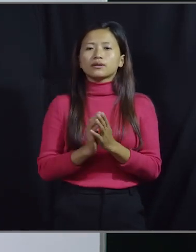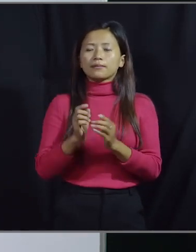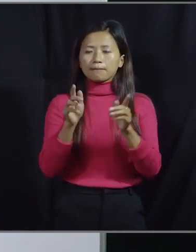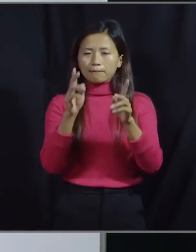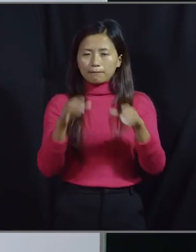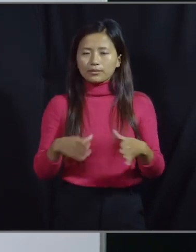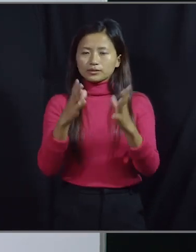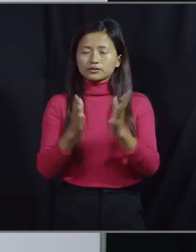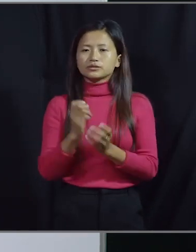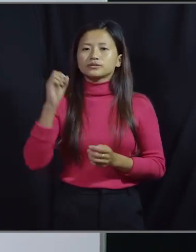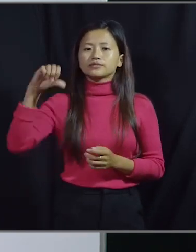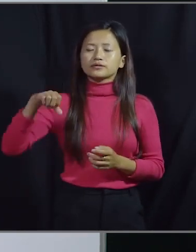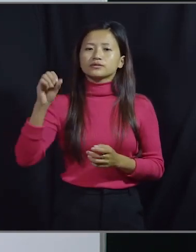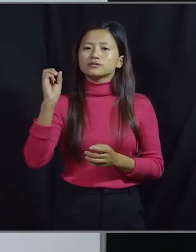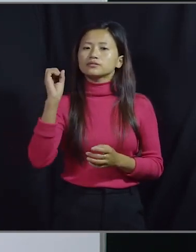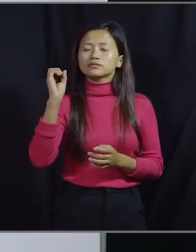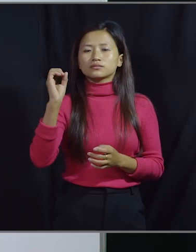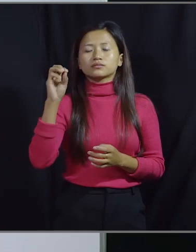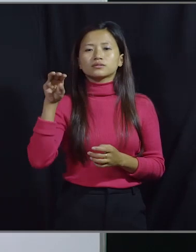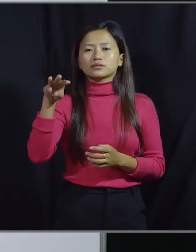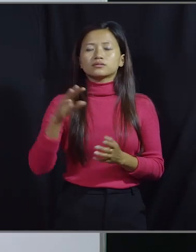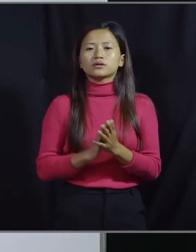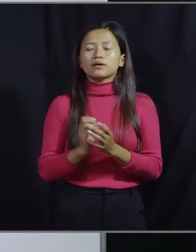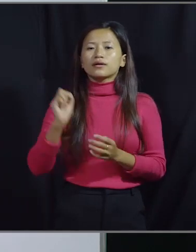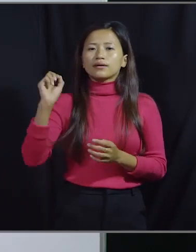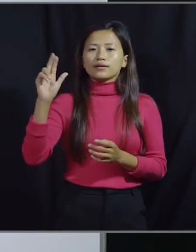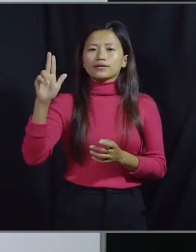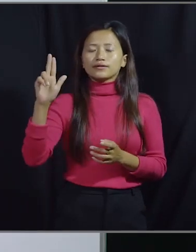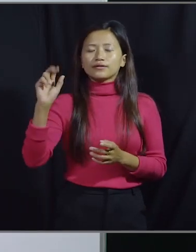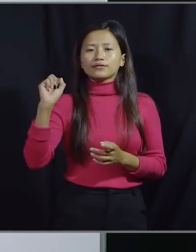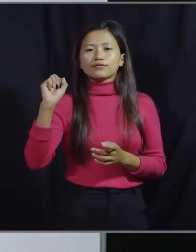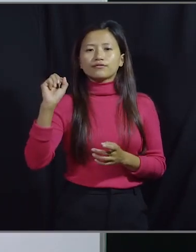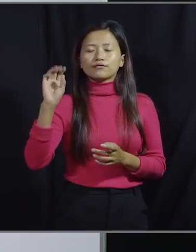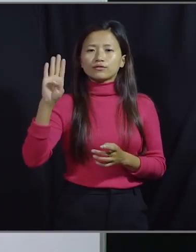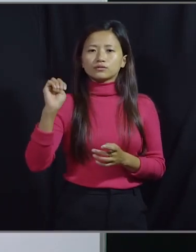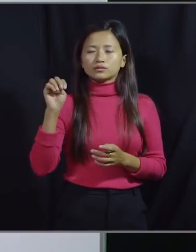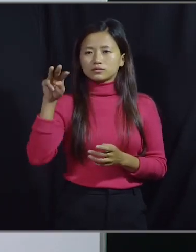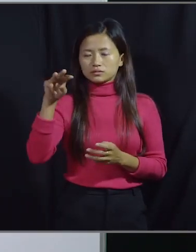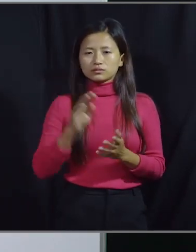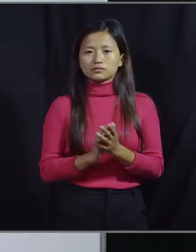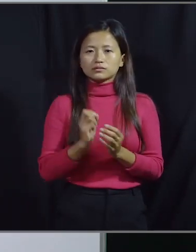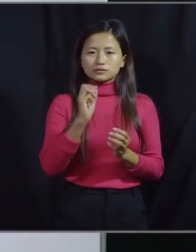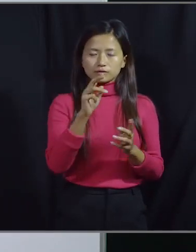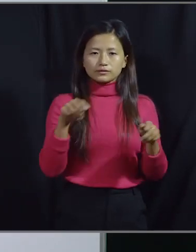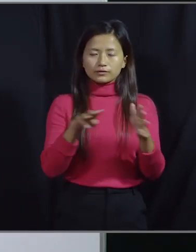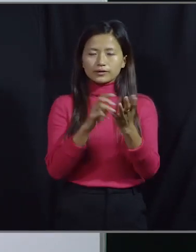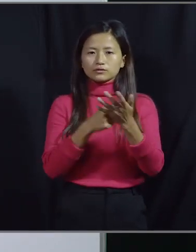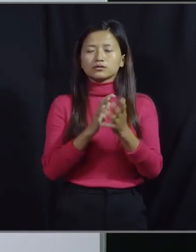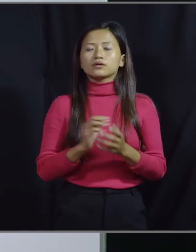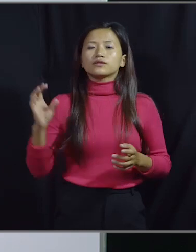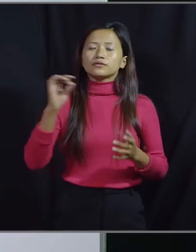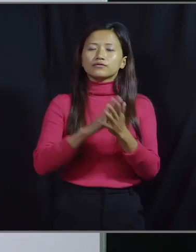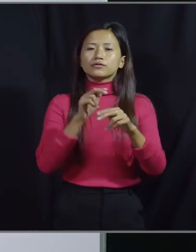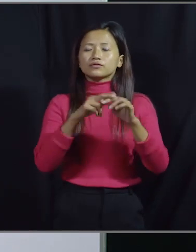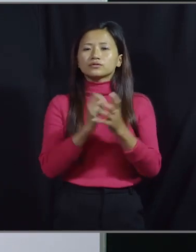90,000, revalued is 84,000. Trade creditors 30,000, revalued